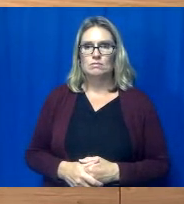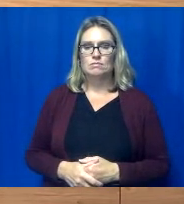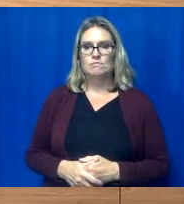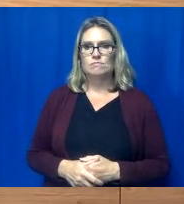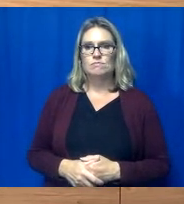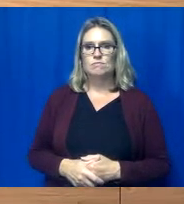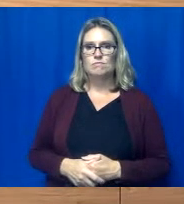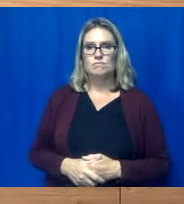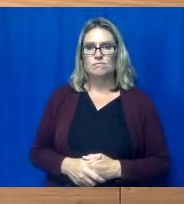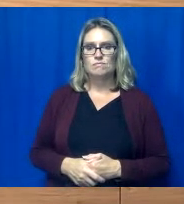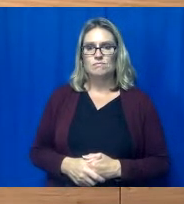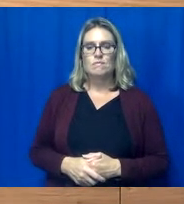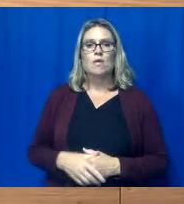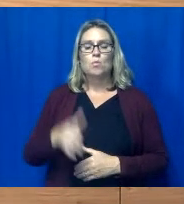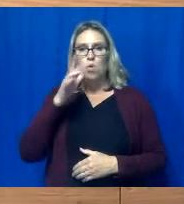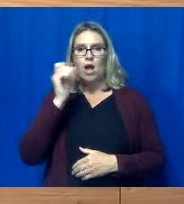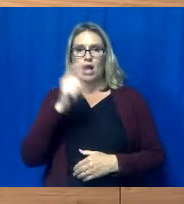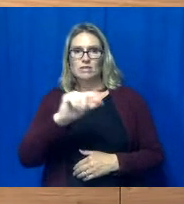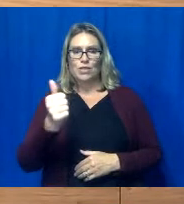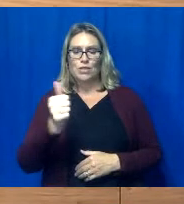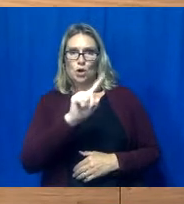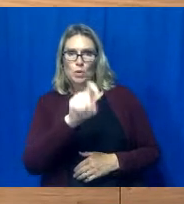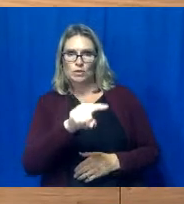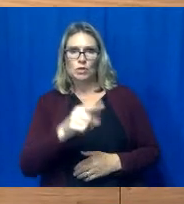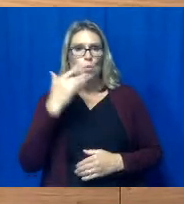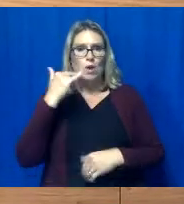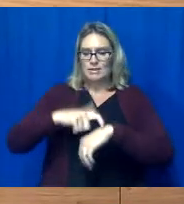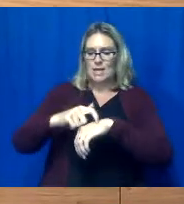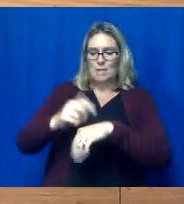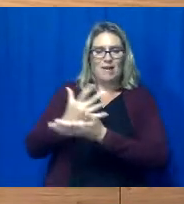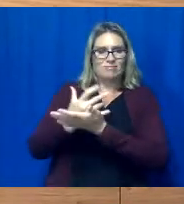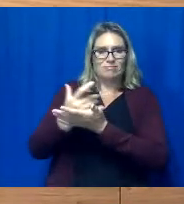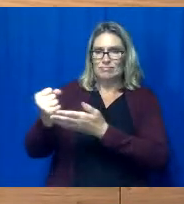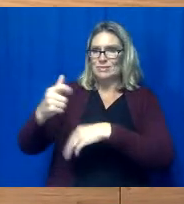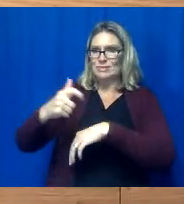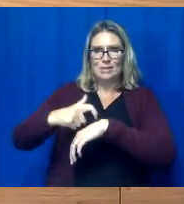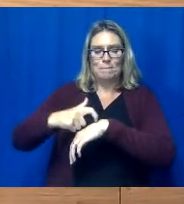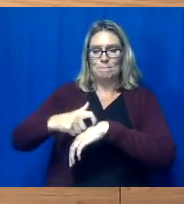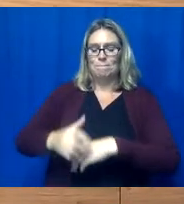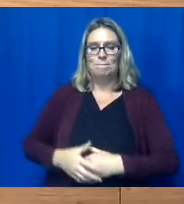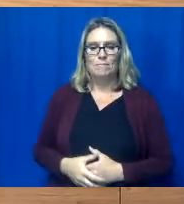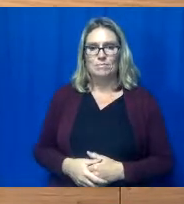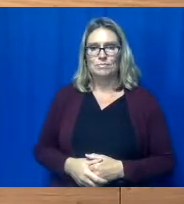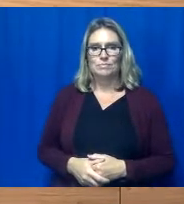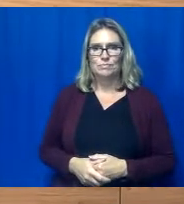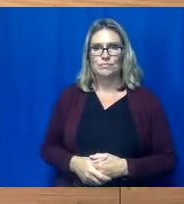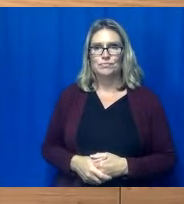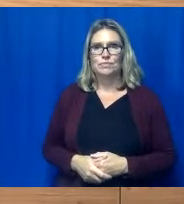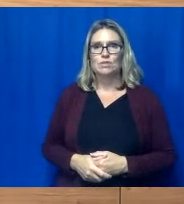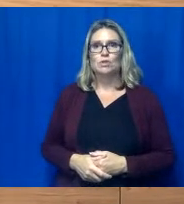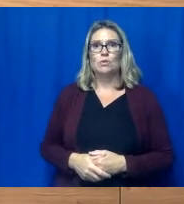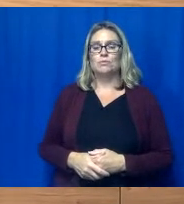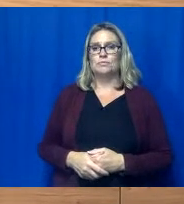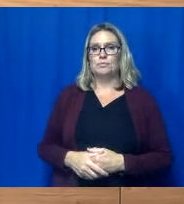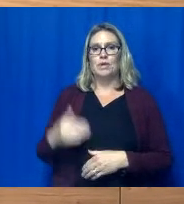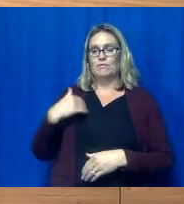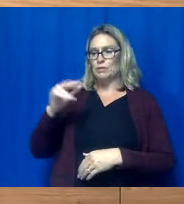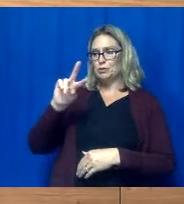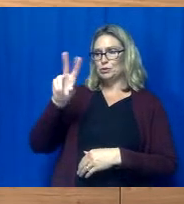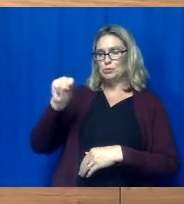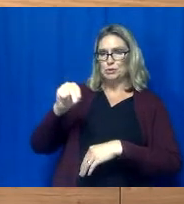go to somebody else to ask a question because time is running out as we're going to have a press conference later. Travis Portman, avez-vous...